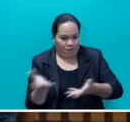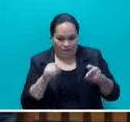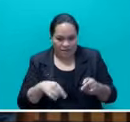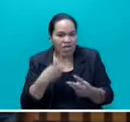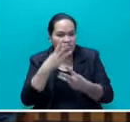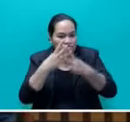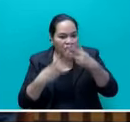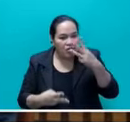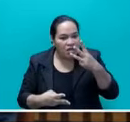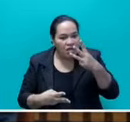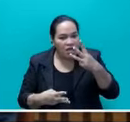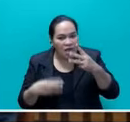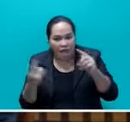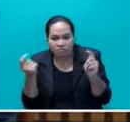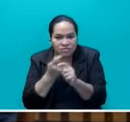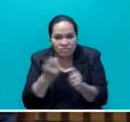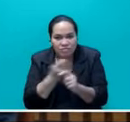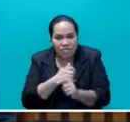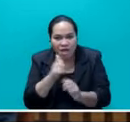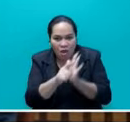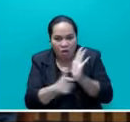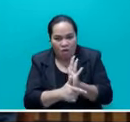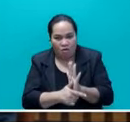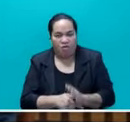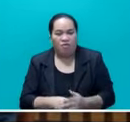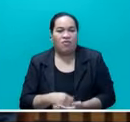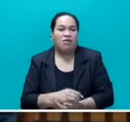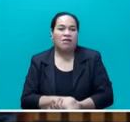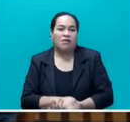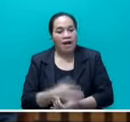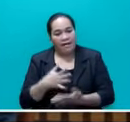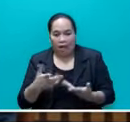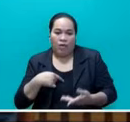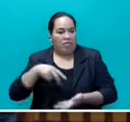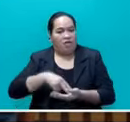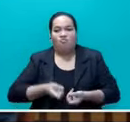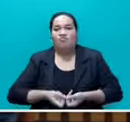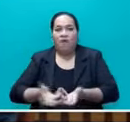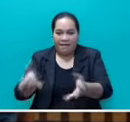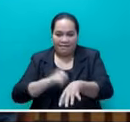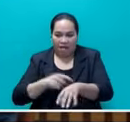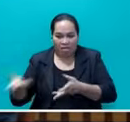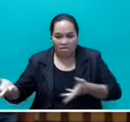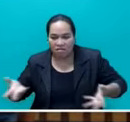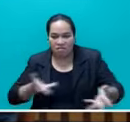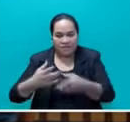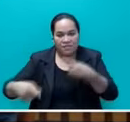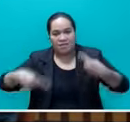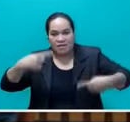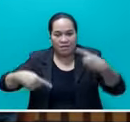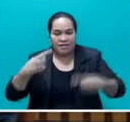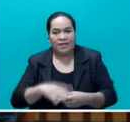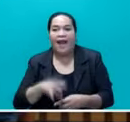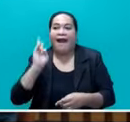amendments that we have to engage here, standing up here and waste our time debating. Then